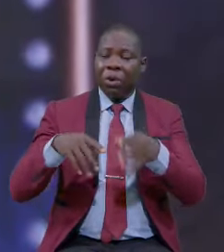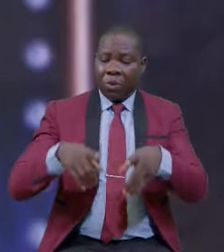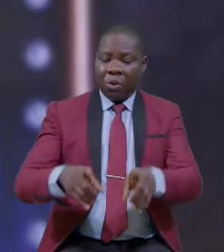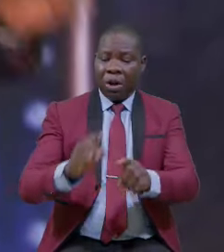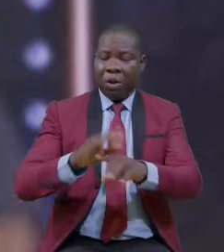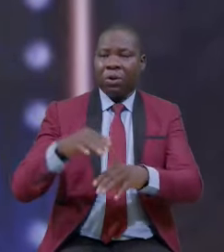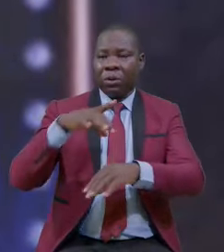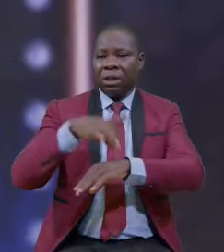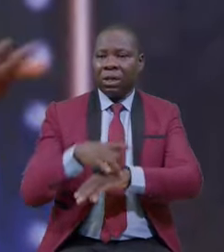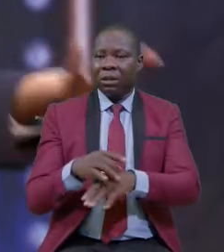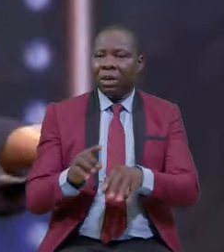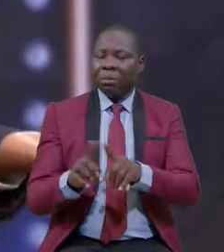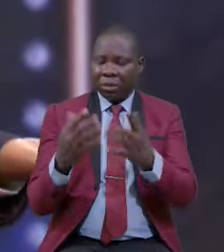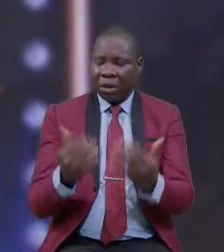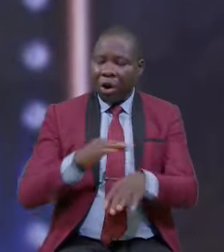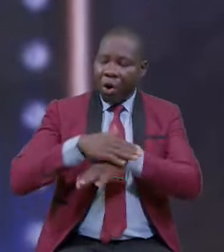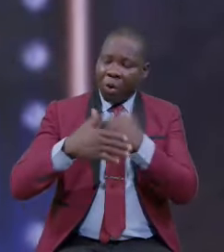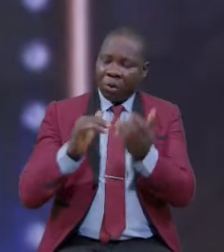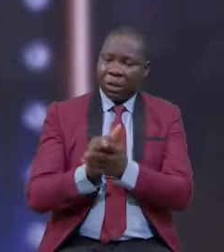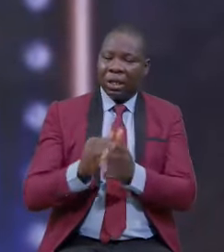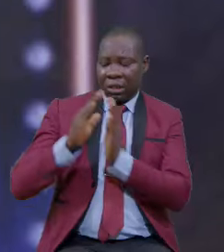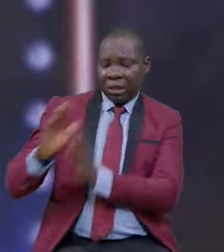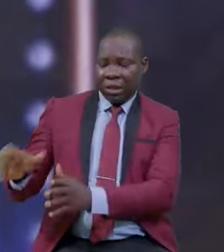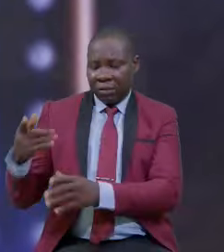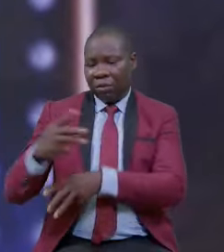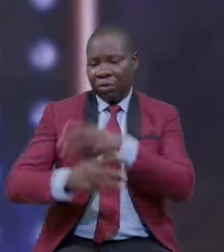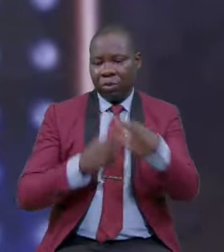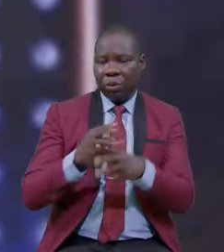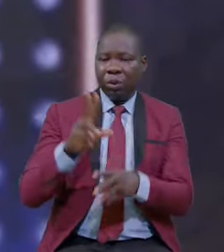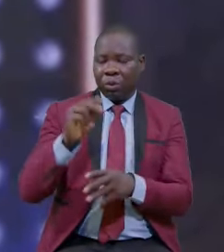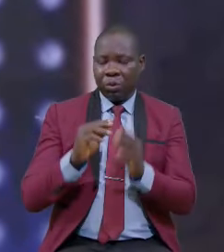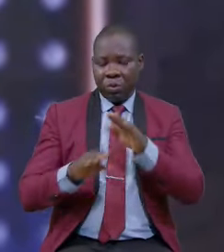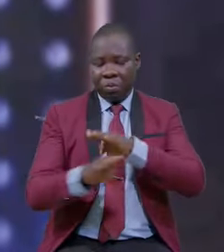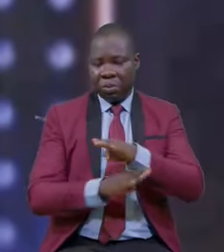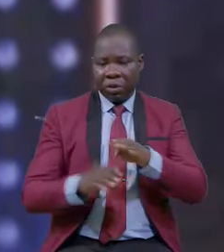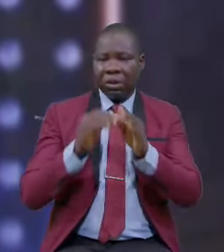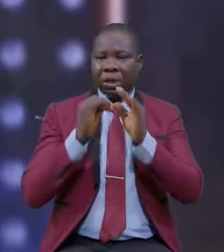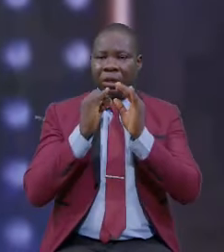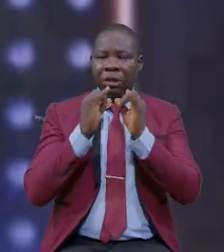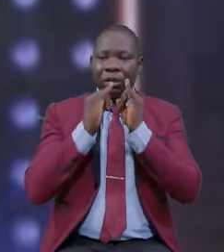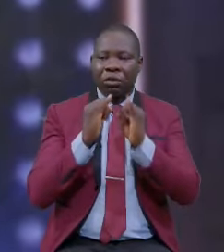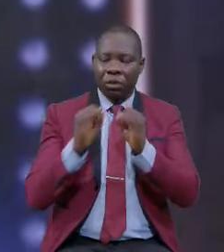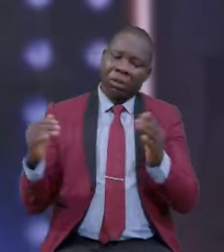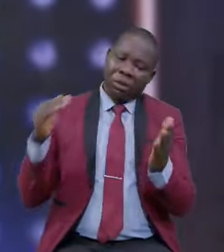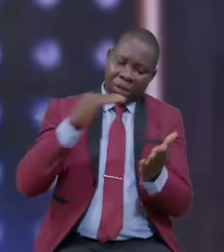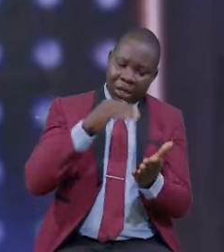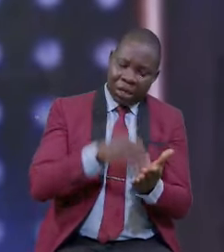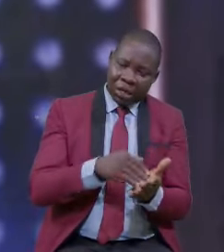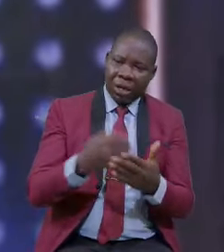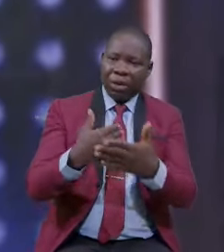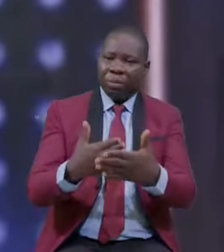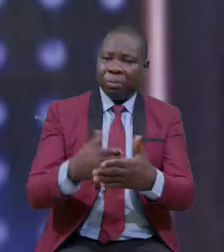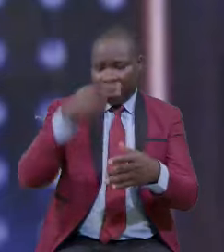no basic instruction, because there's no change. There's nothing they can do now. And the people cannot pass to you,